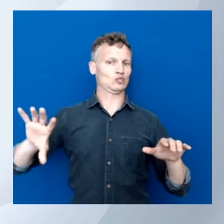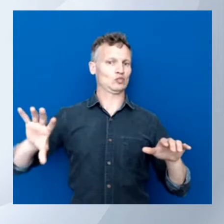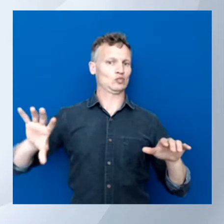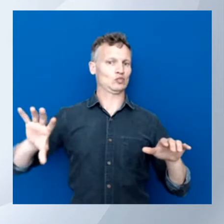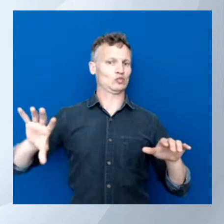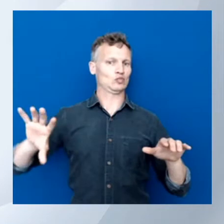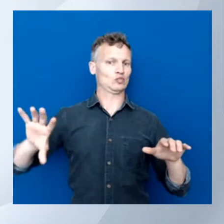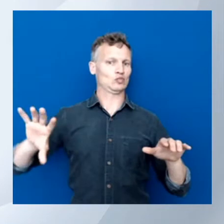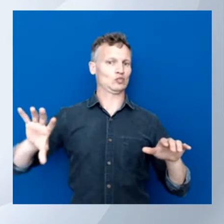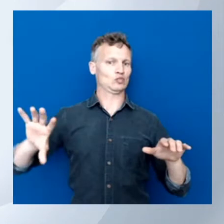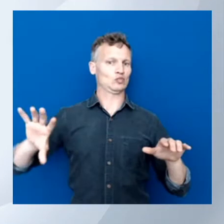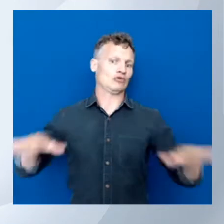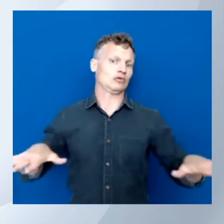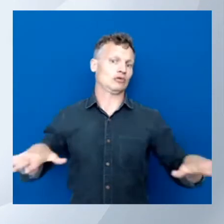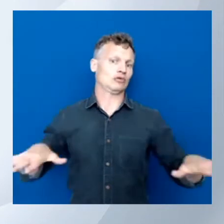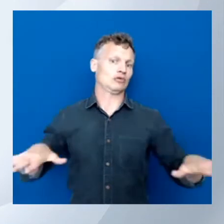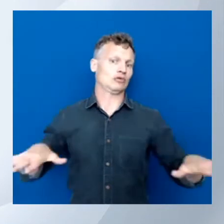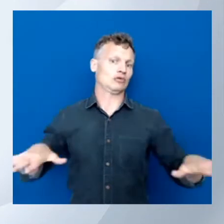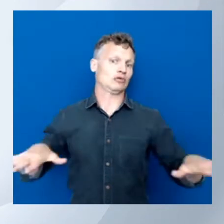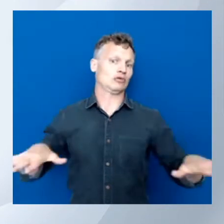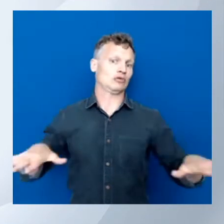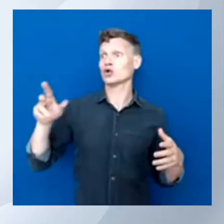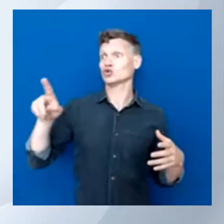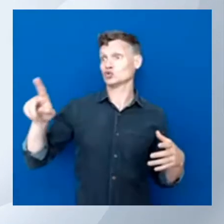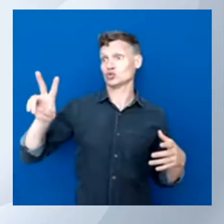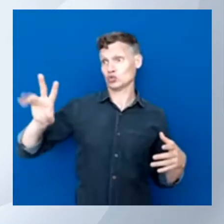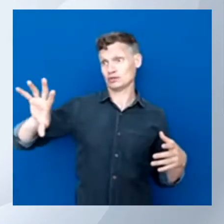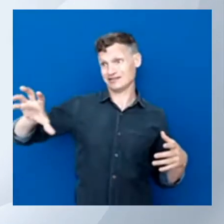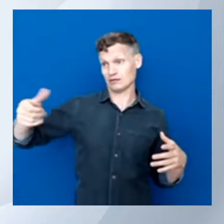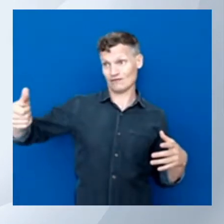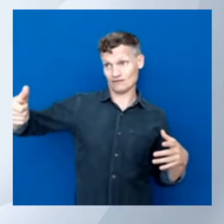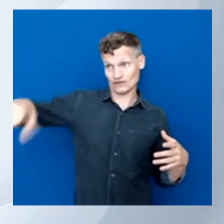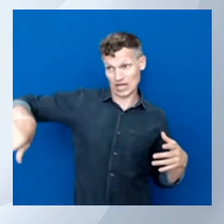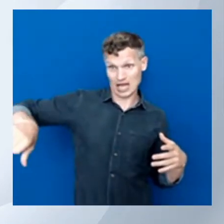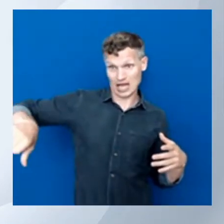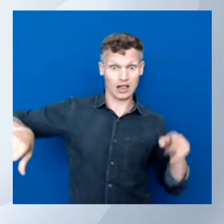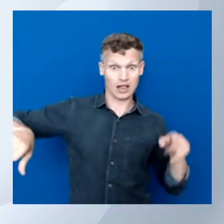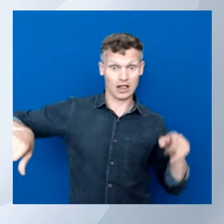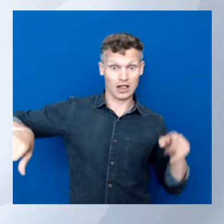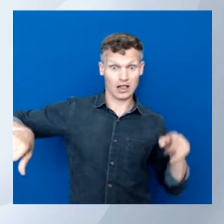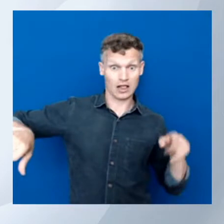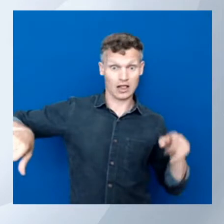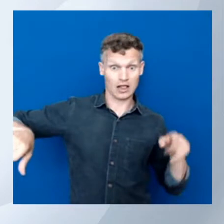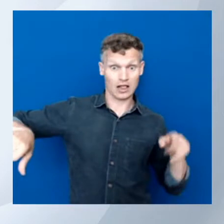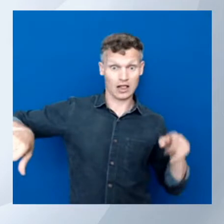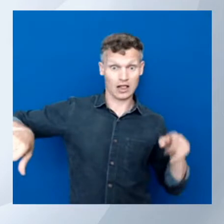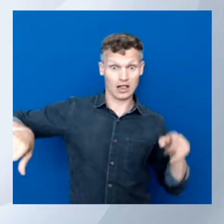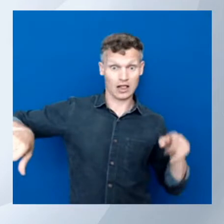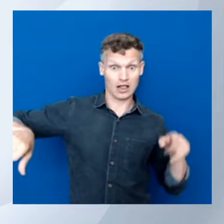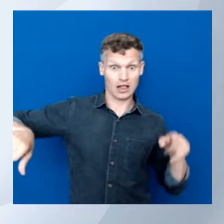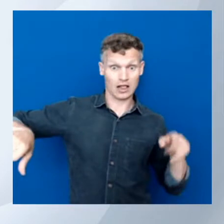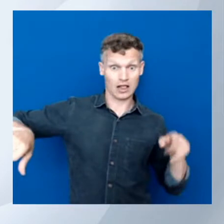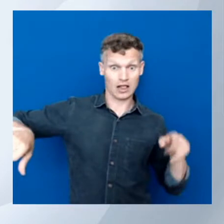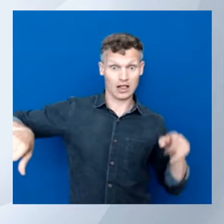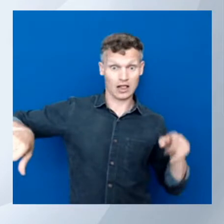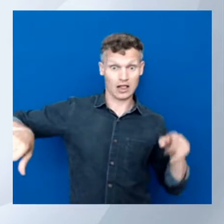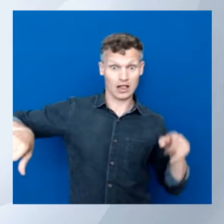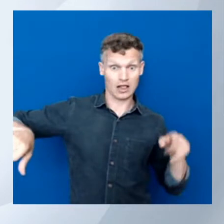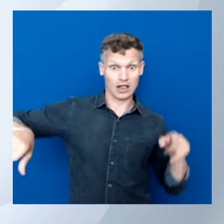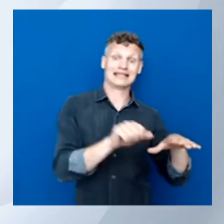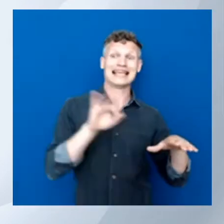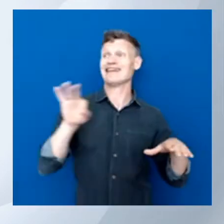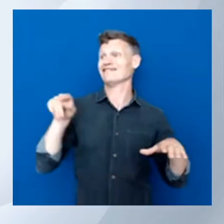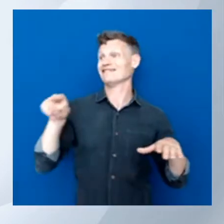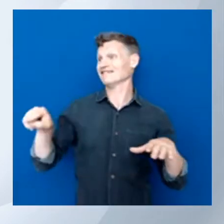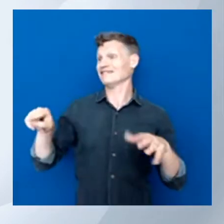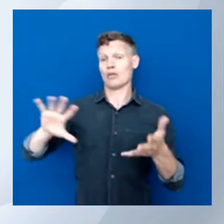region 1 have to take over, well, if it's a total catastrophic failure in region 2 and that's where our data lives, how do we make sure that that data is